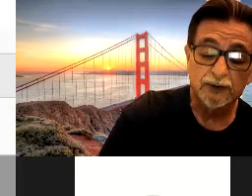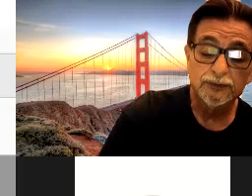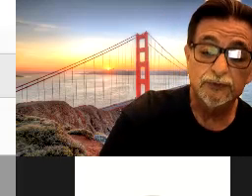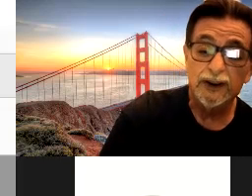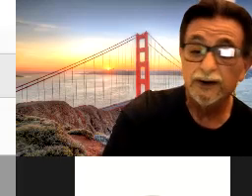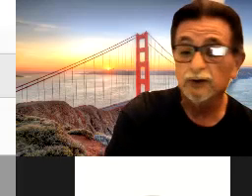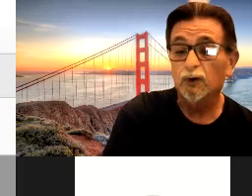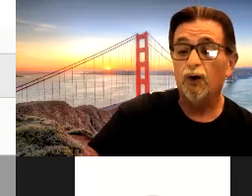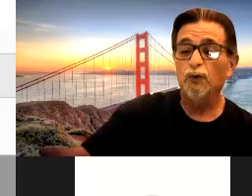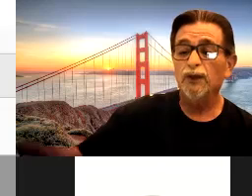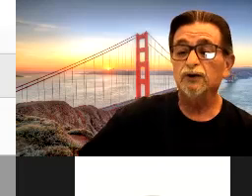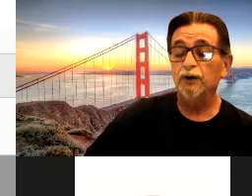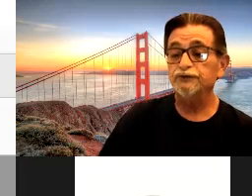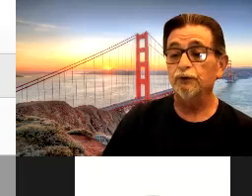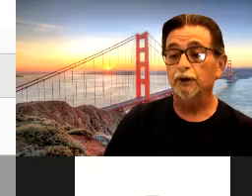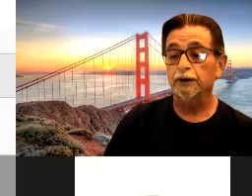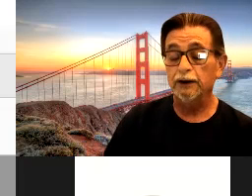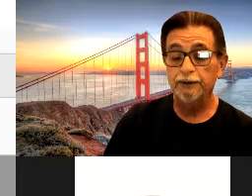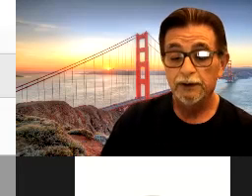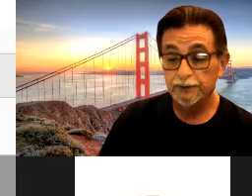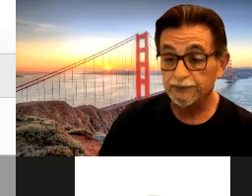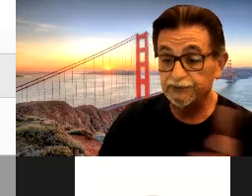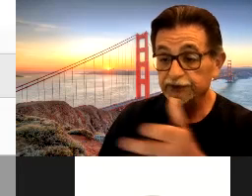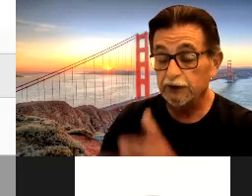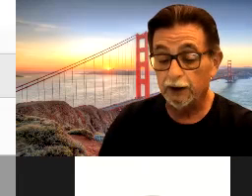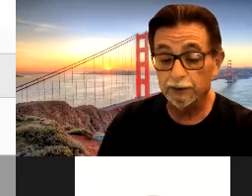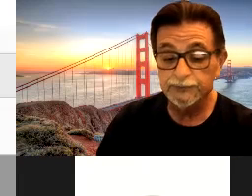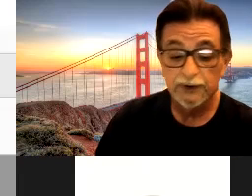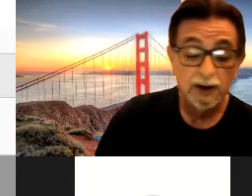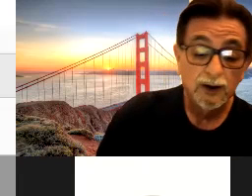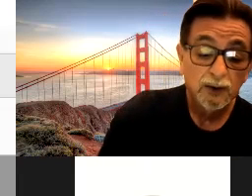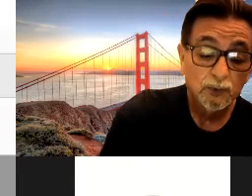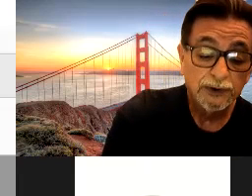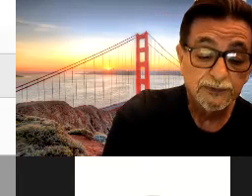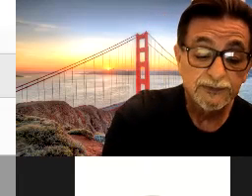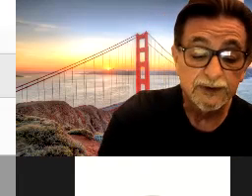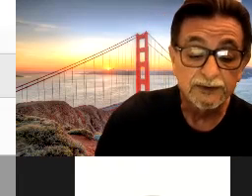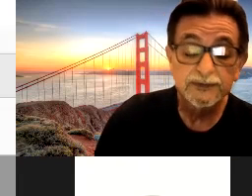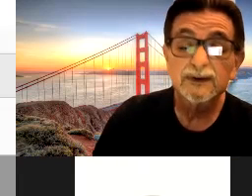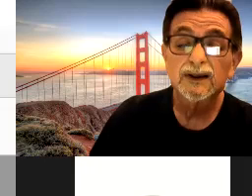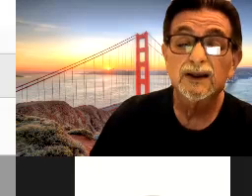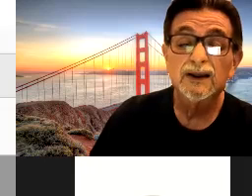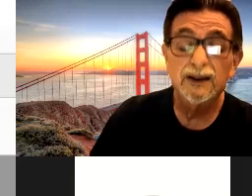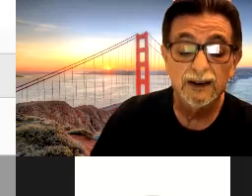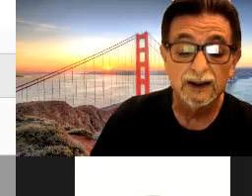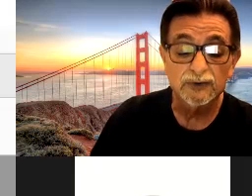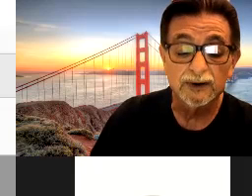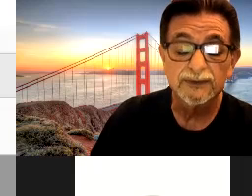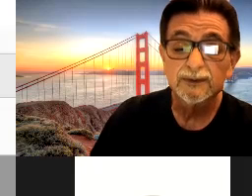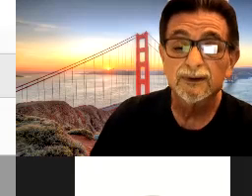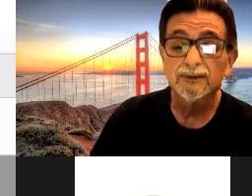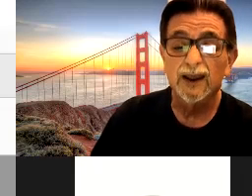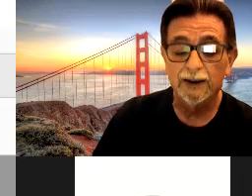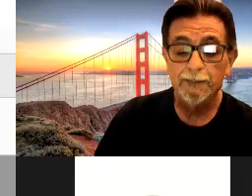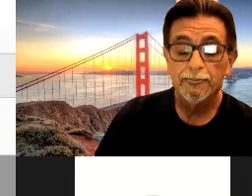energy level, 3, and I go all the way across the argon. That's 6 columns, which is 6